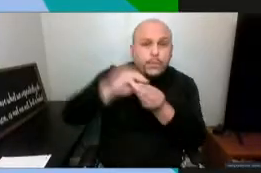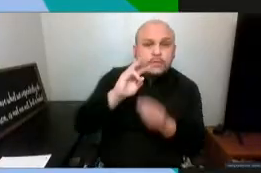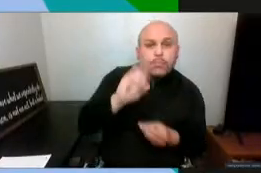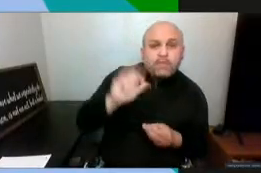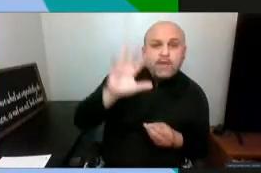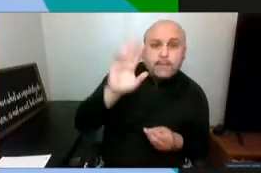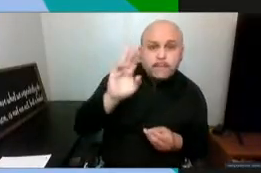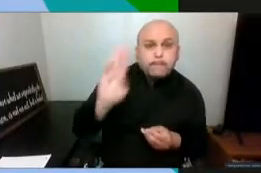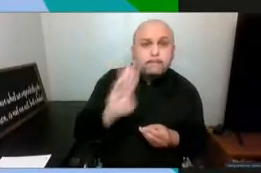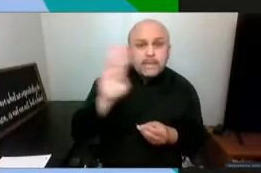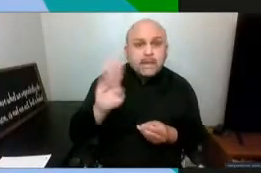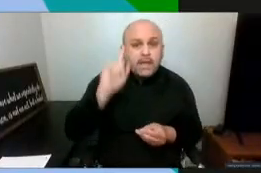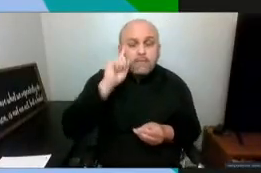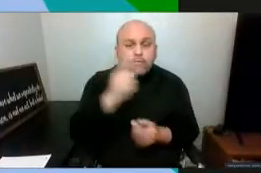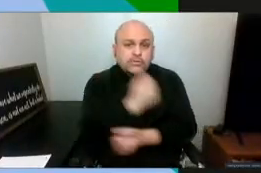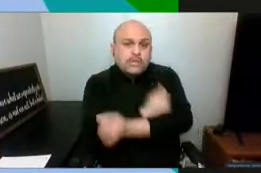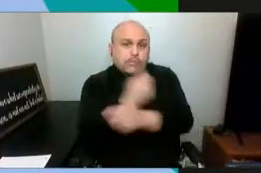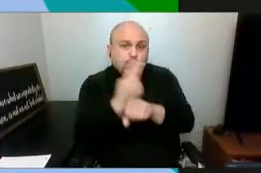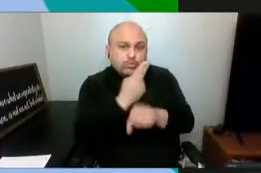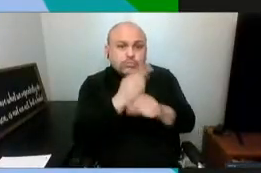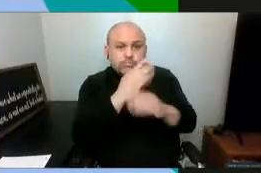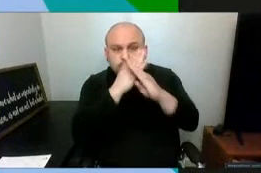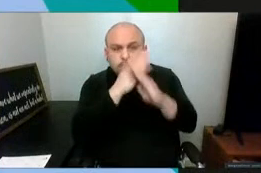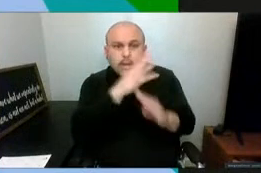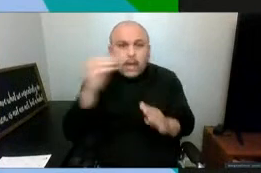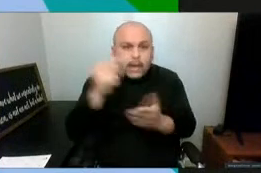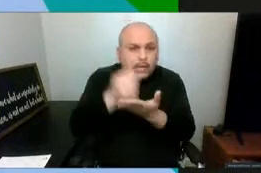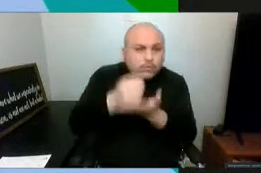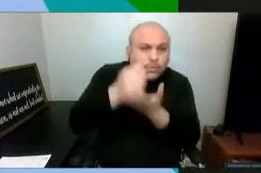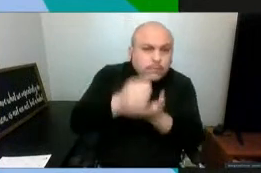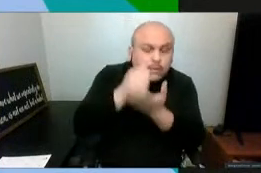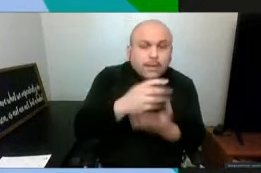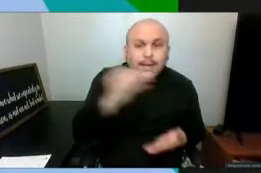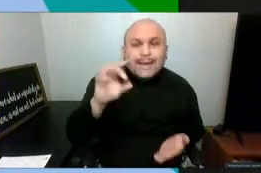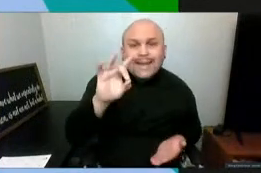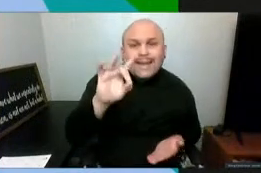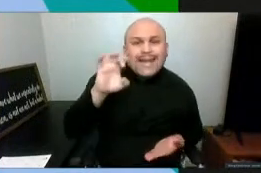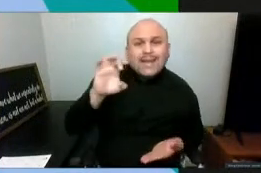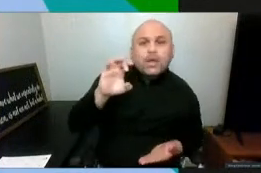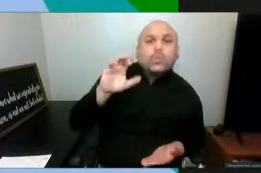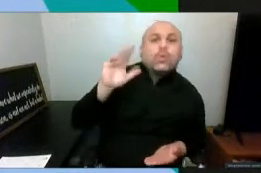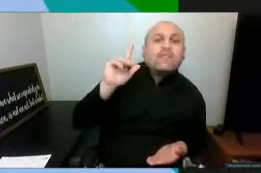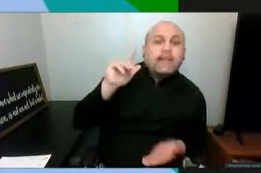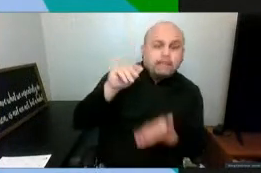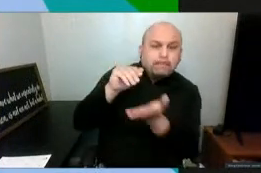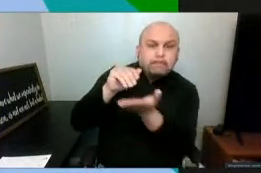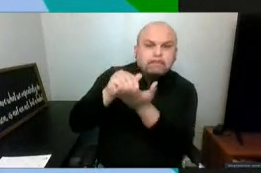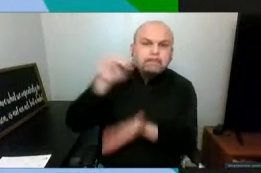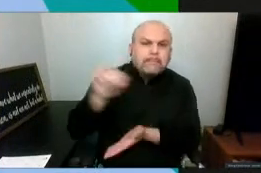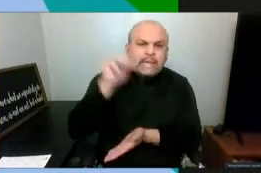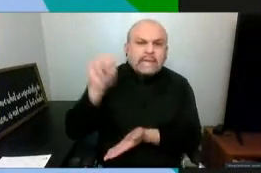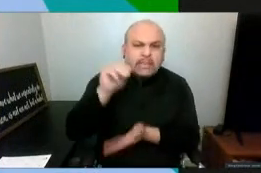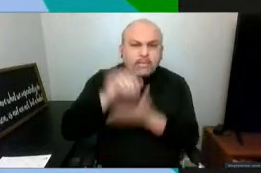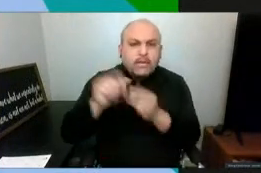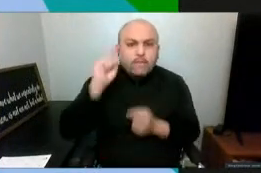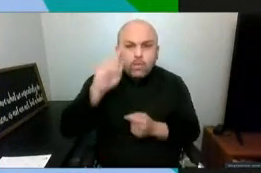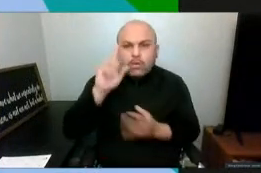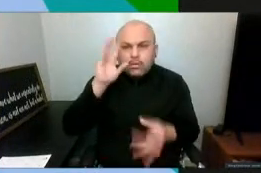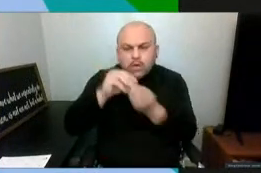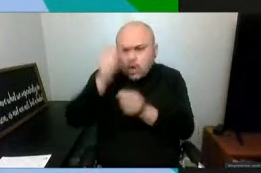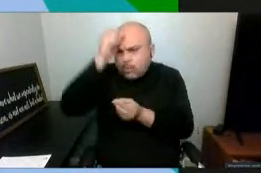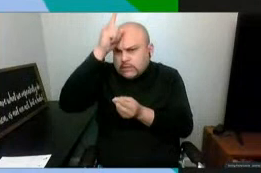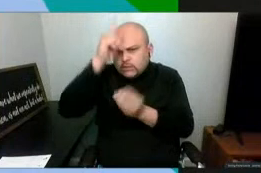abuse prevention and treatment, and $825 million for comprehensive community mental